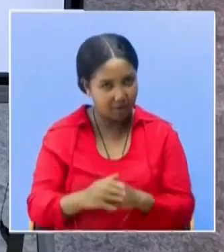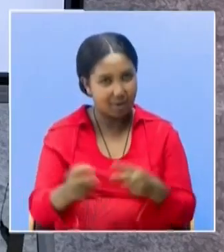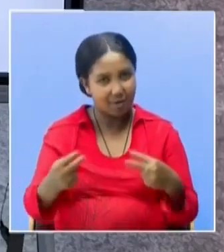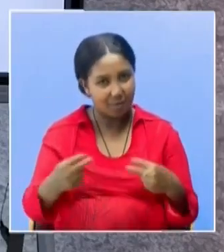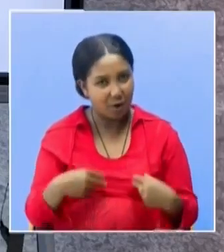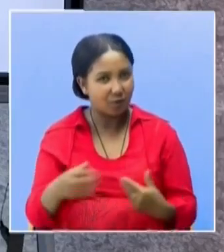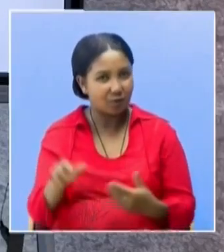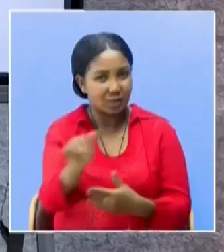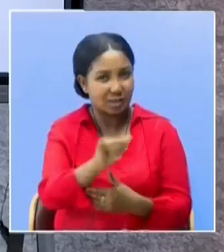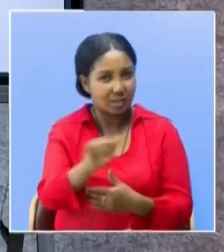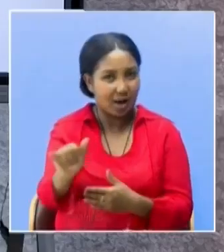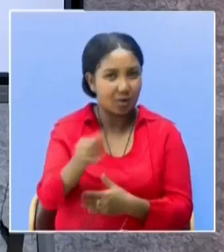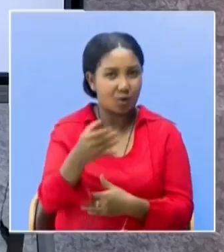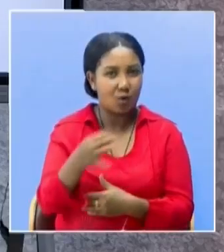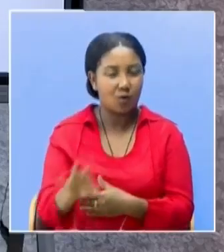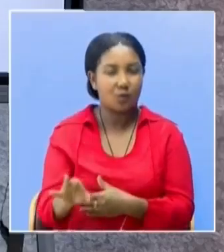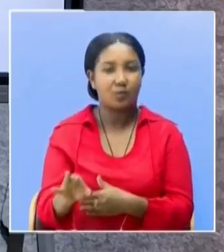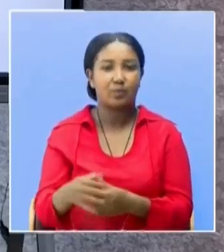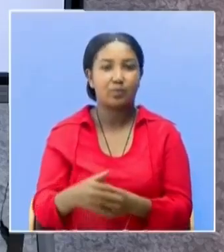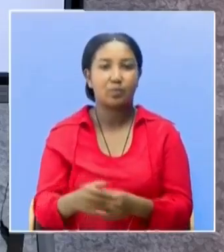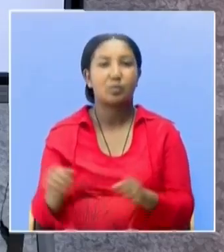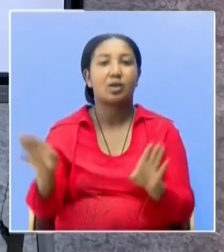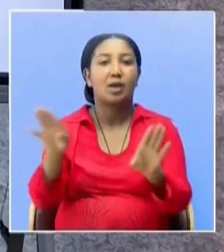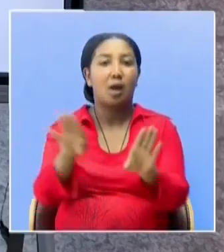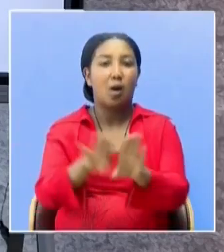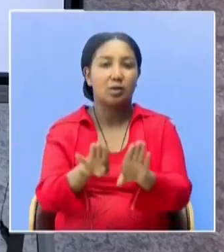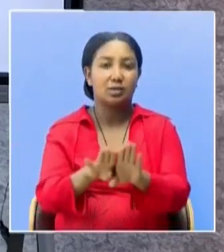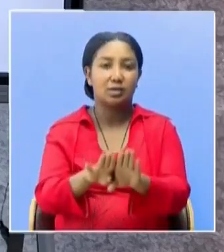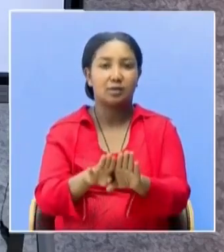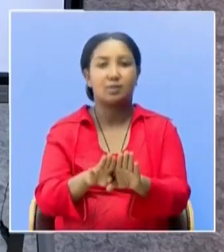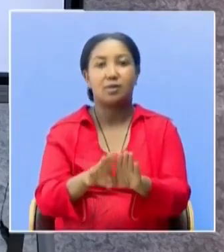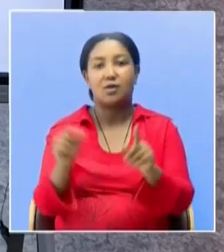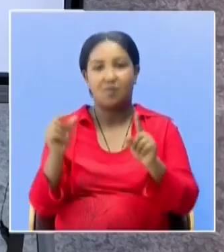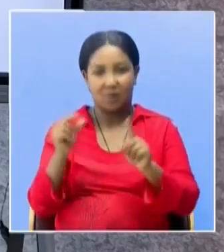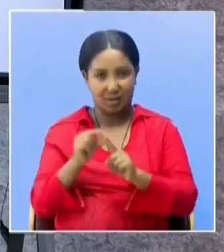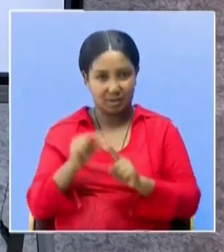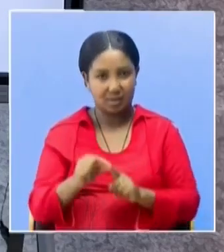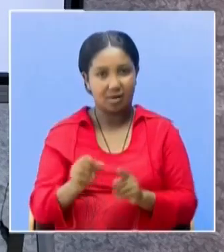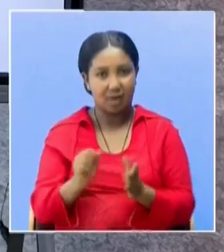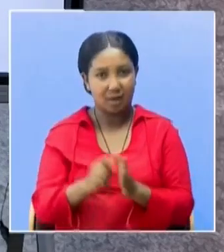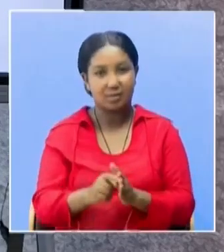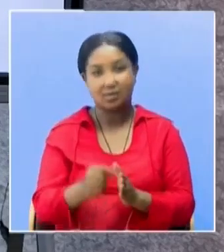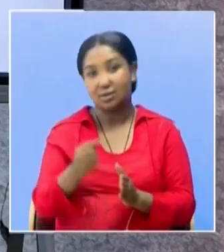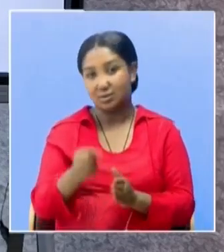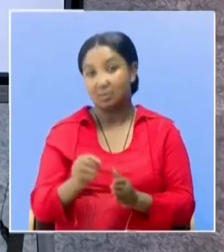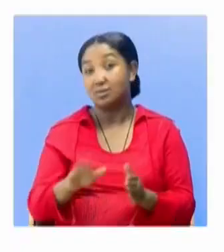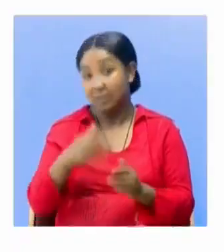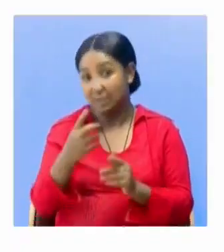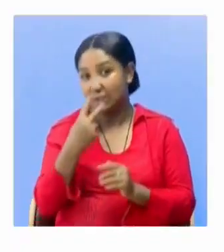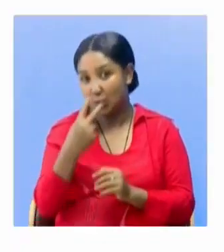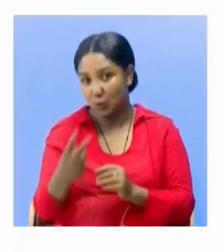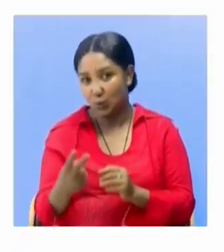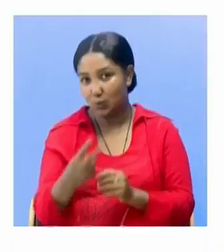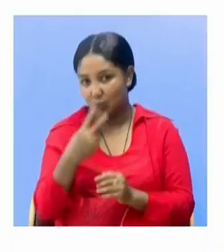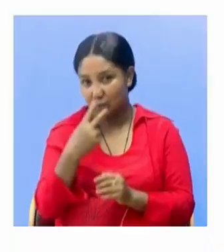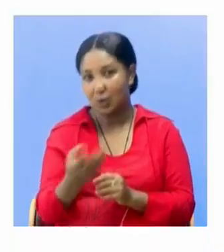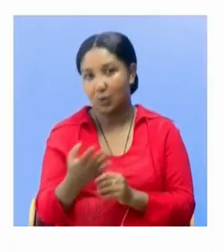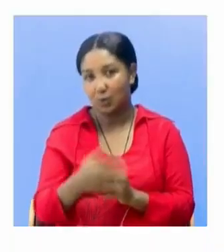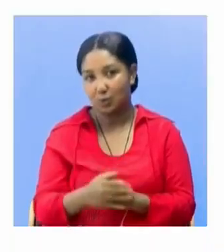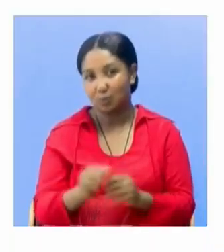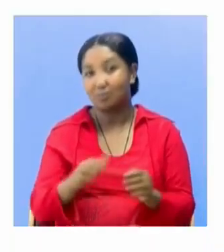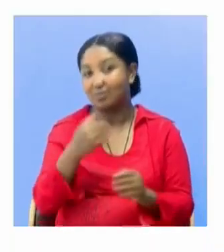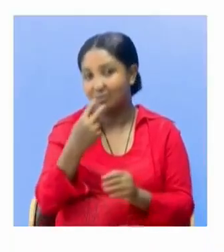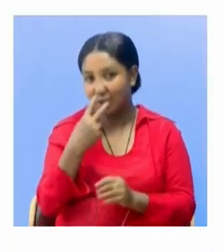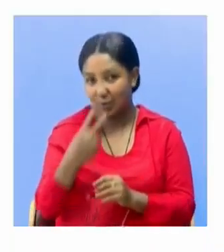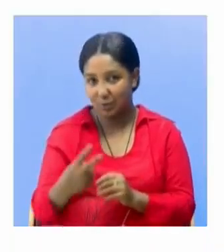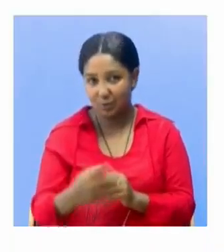use such kind of just clothing phrases like see you. It's okay? Yeah. See